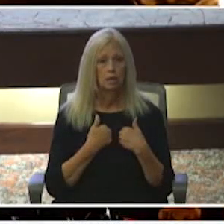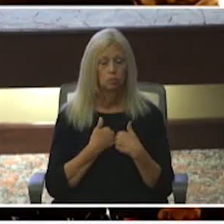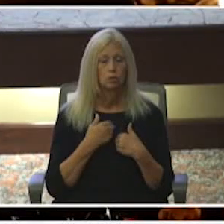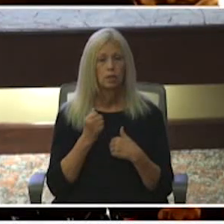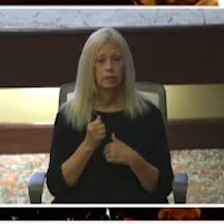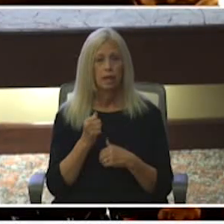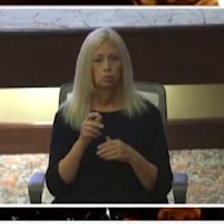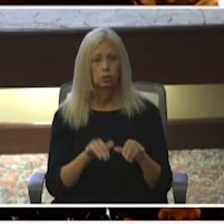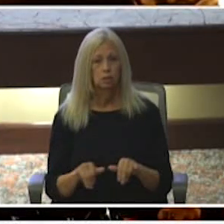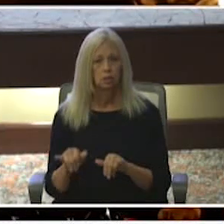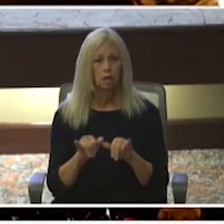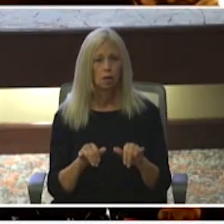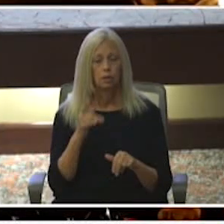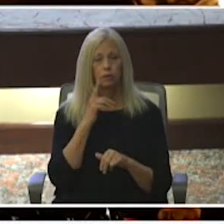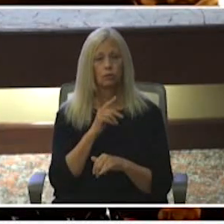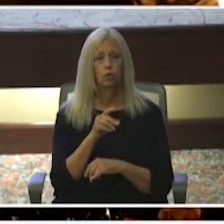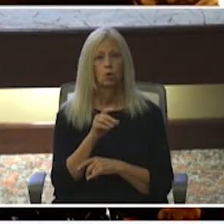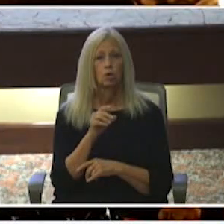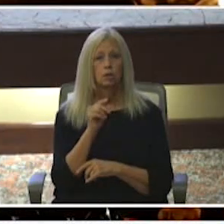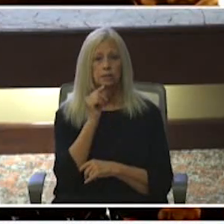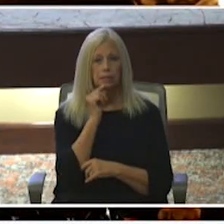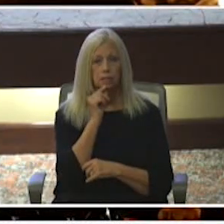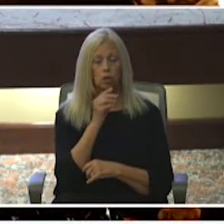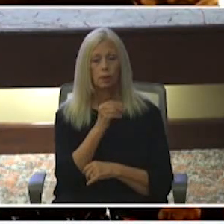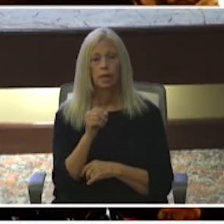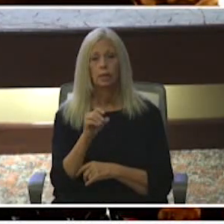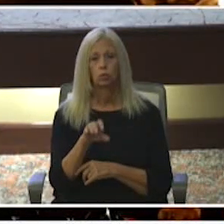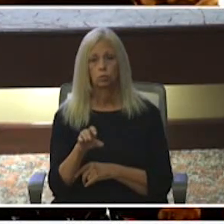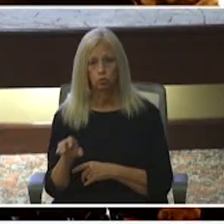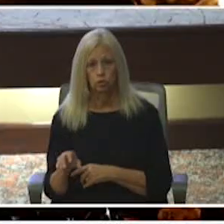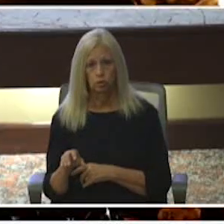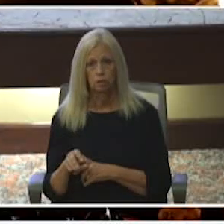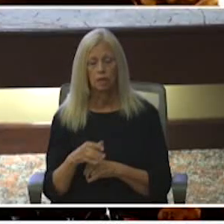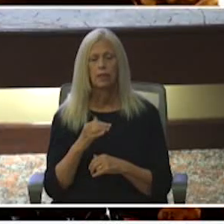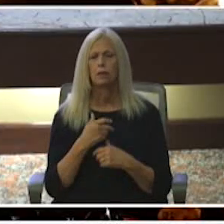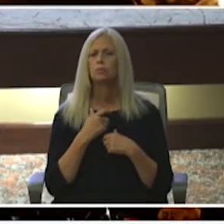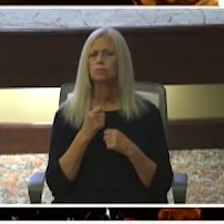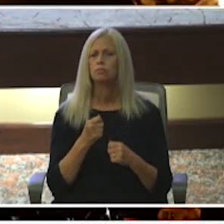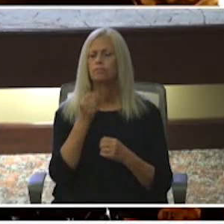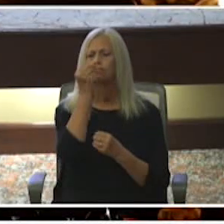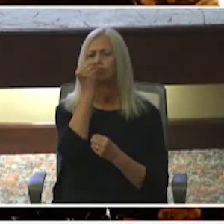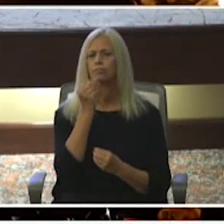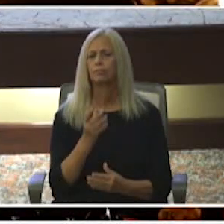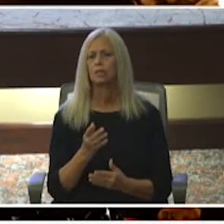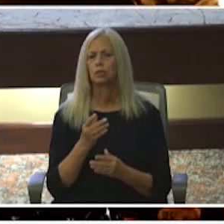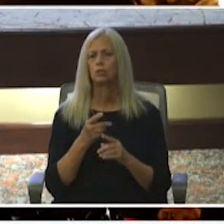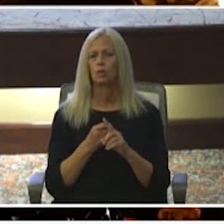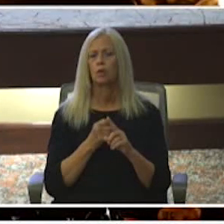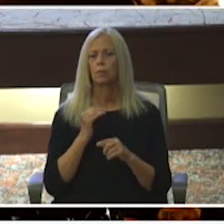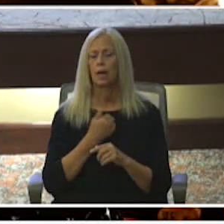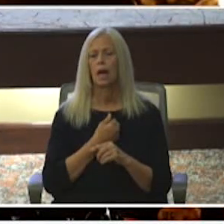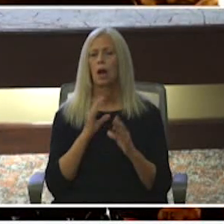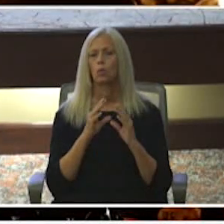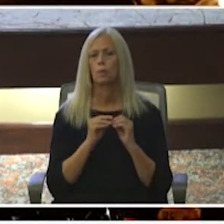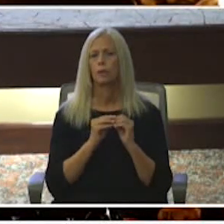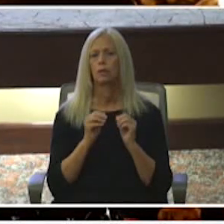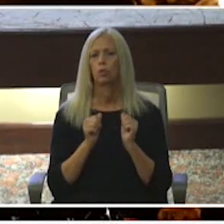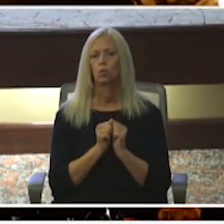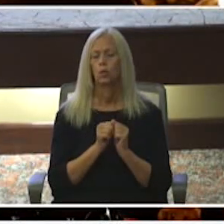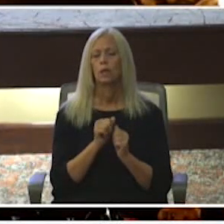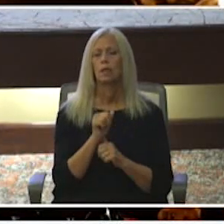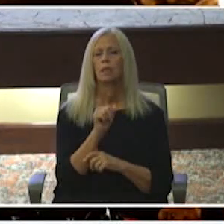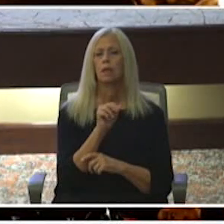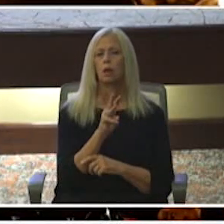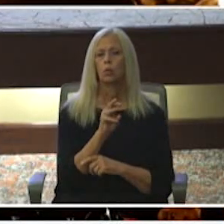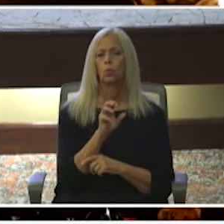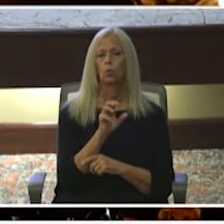Texas cities, San Antonio and Corpus Christi. That was also interesting information we got from our meeting with Wes Allison when he was with